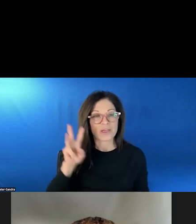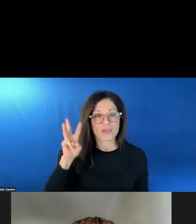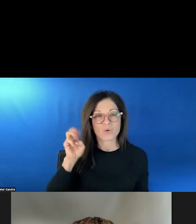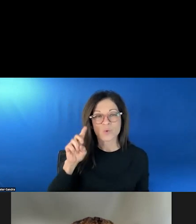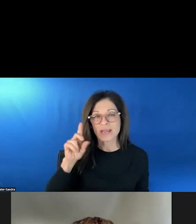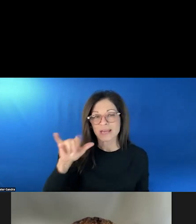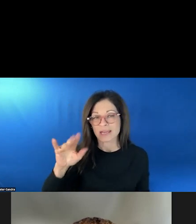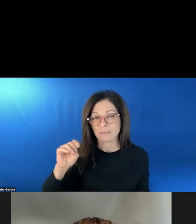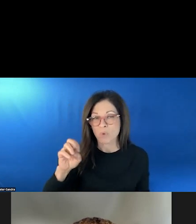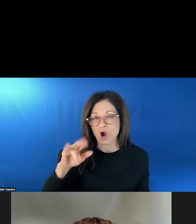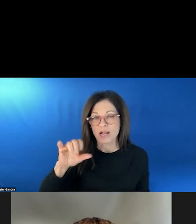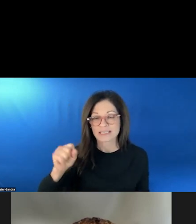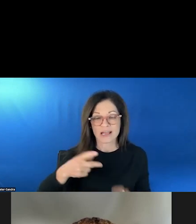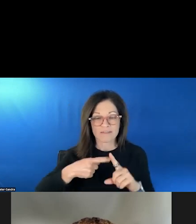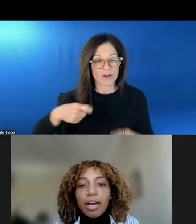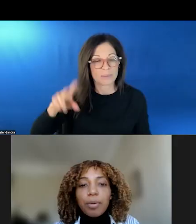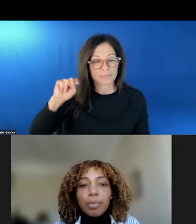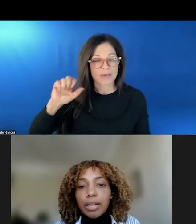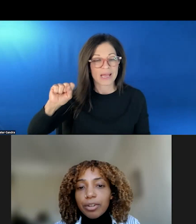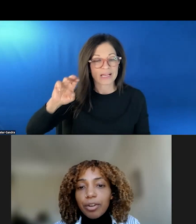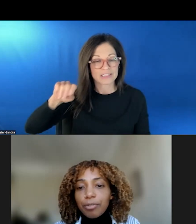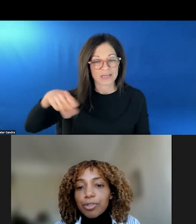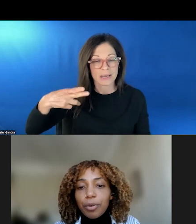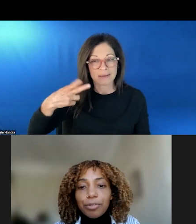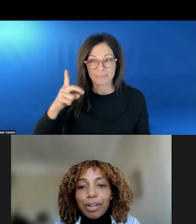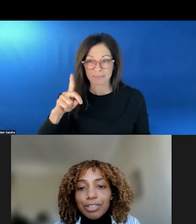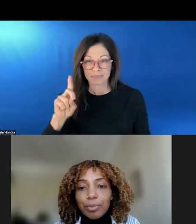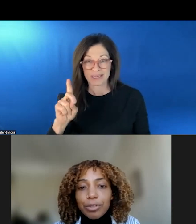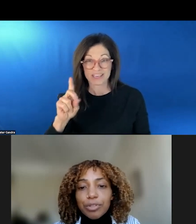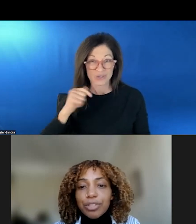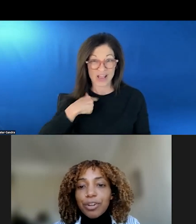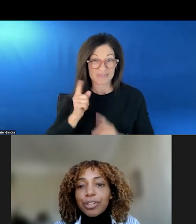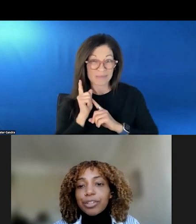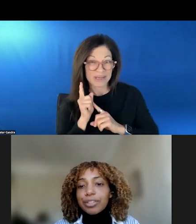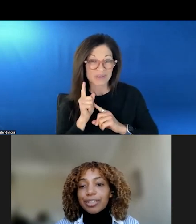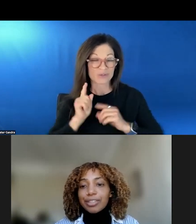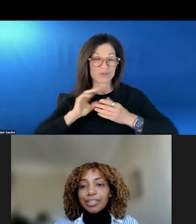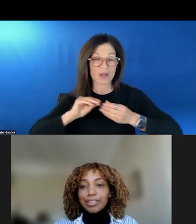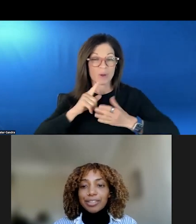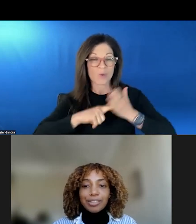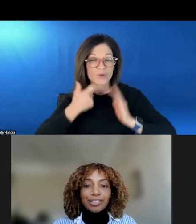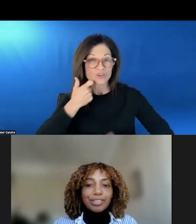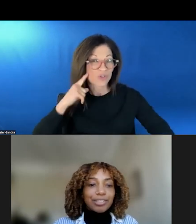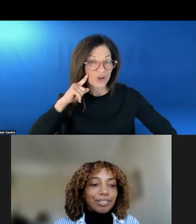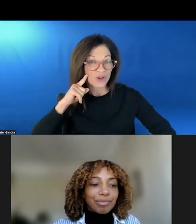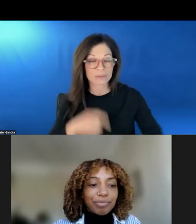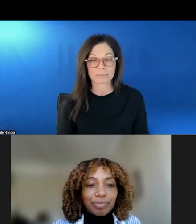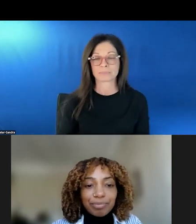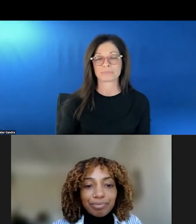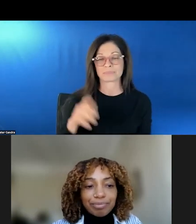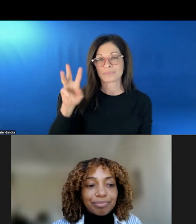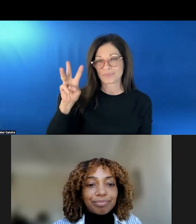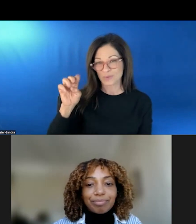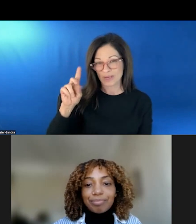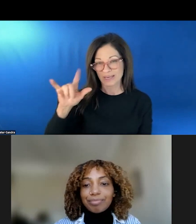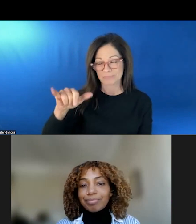from NASDDDS. Wendy, do you have just a minute or so of reflection on what you just heard? Yeah, so I just